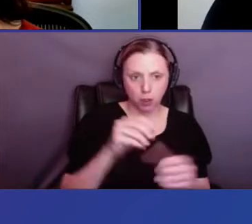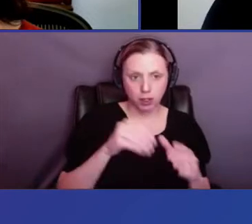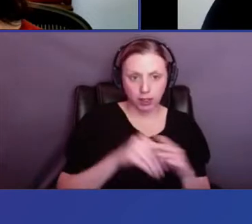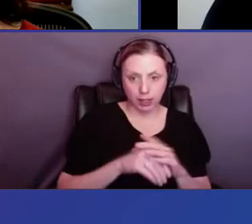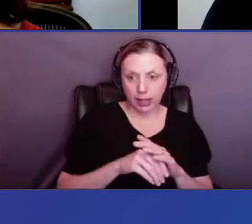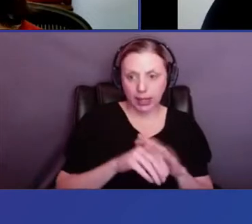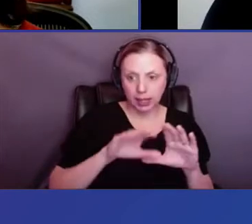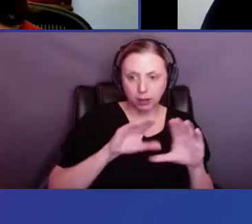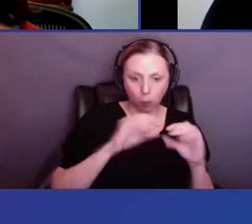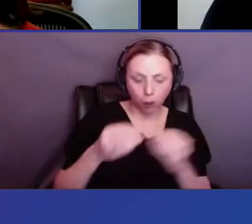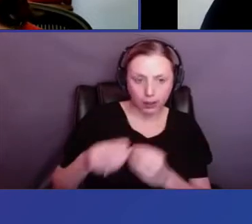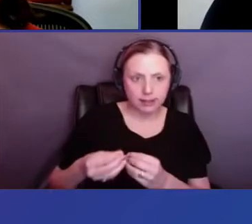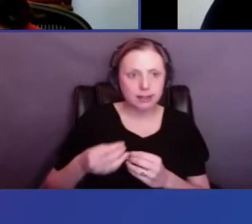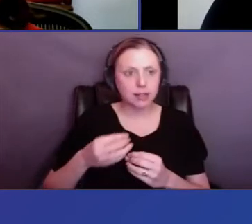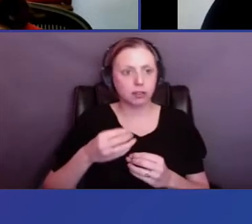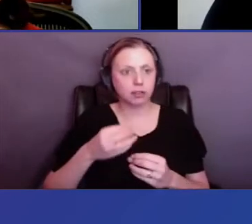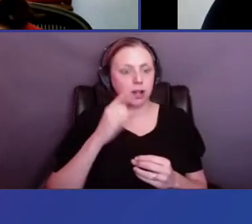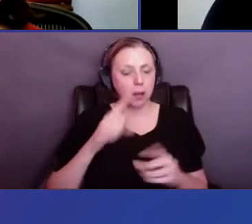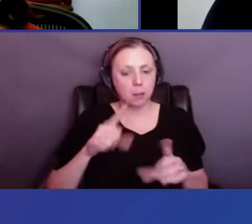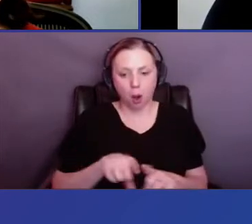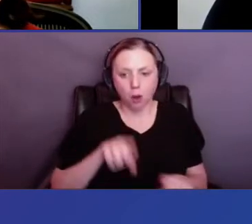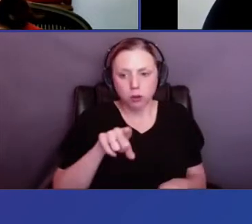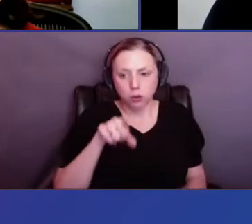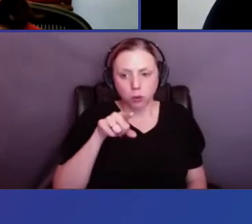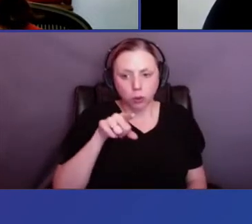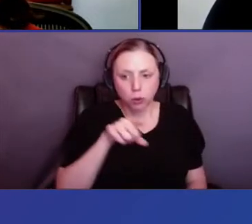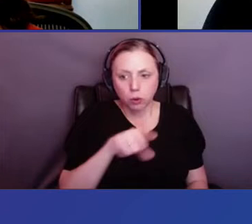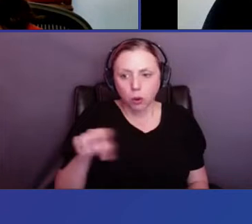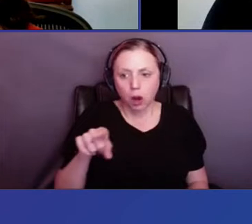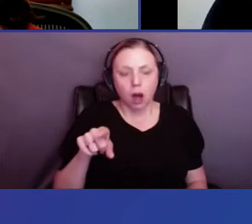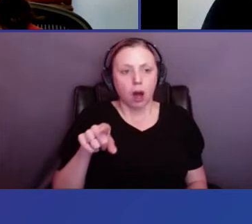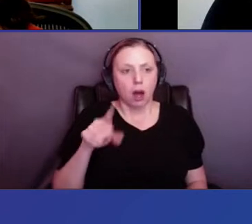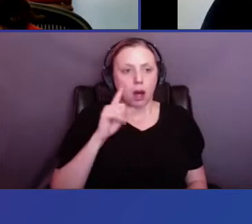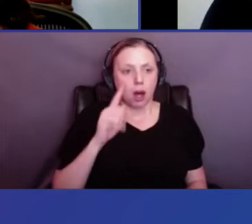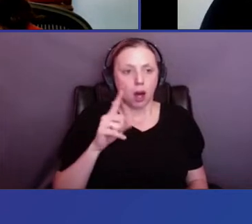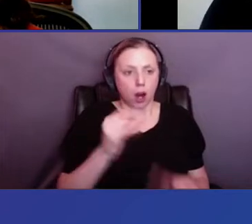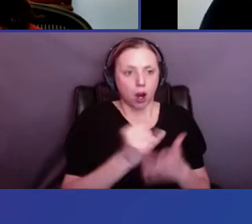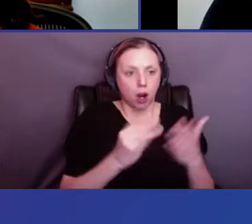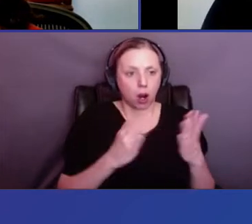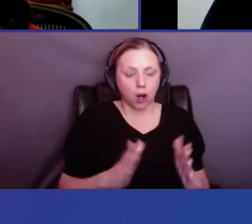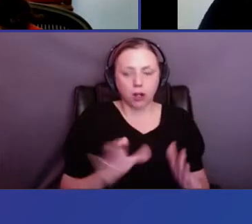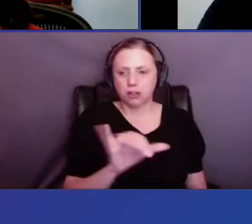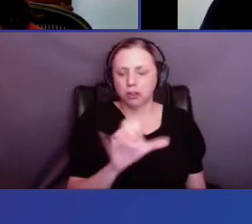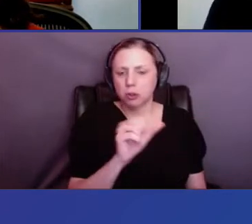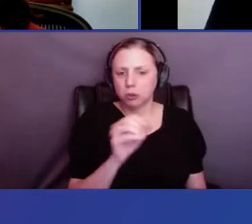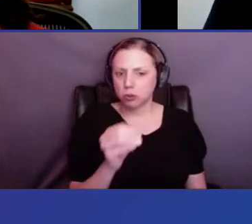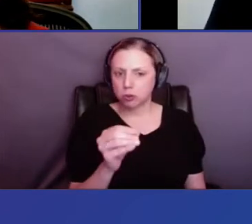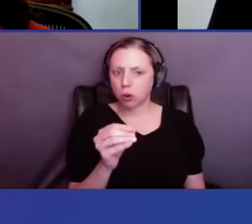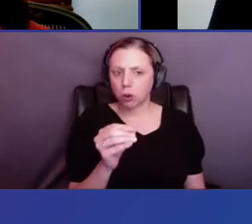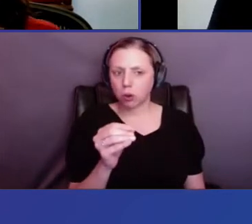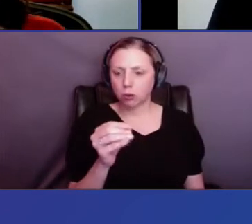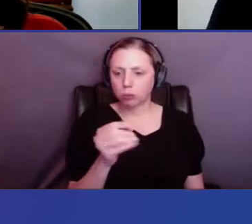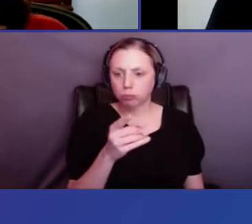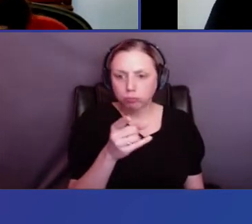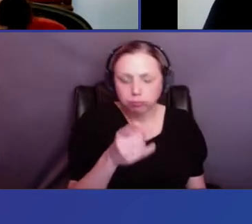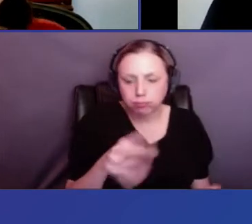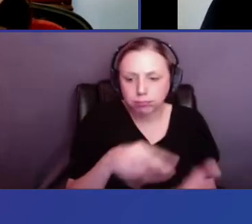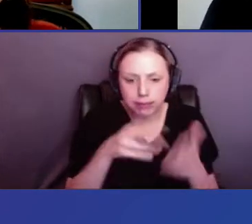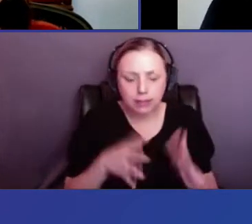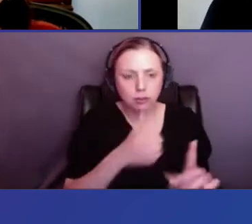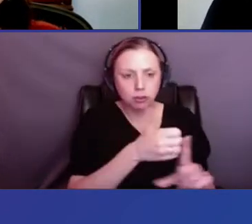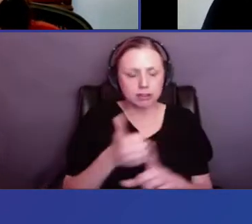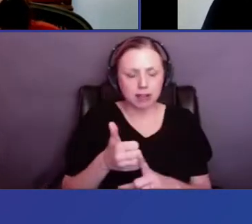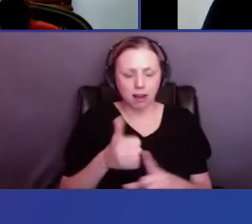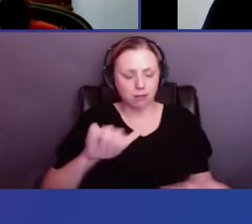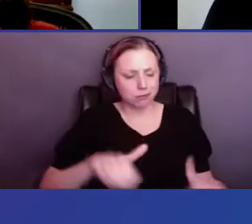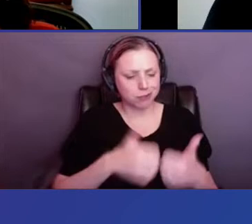yourselves as funders in this community, in this sector. What are some of the challenges that you've